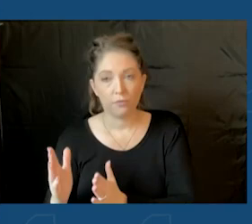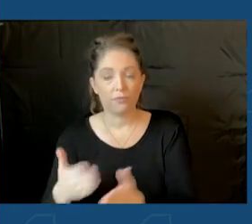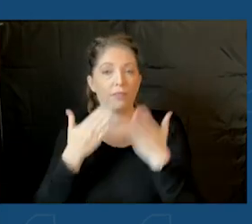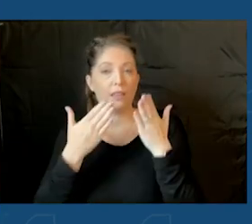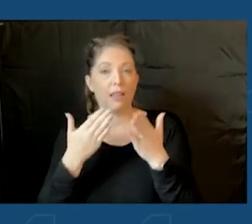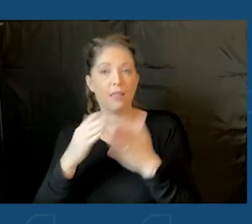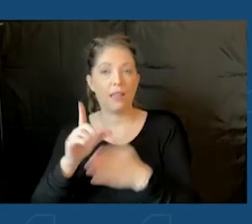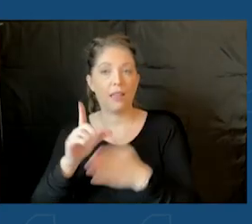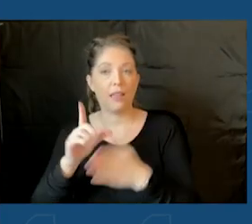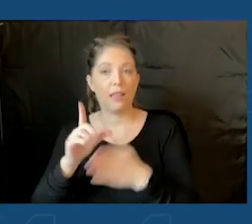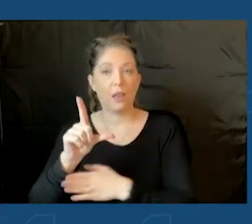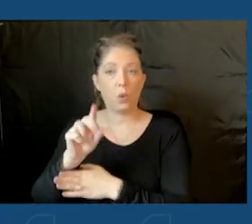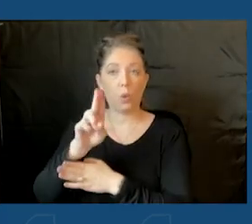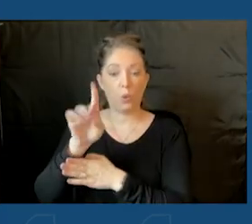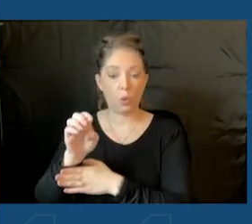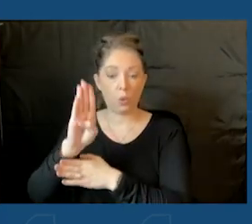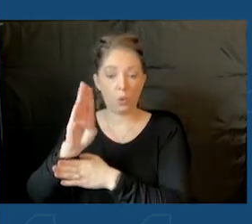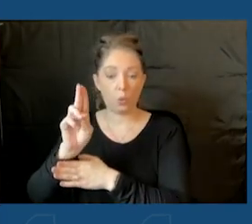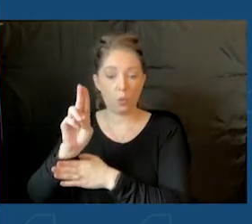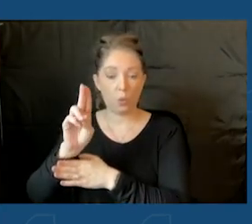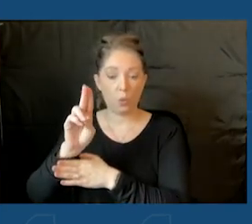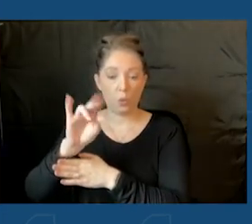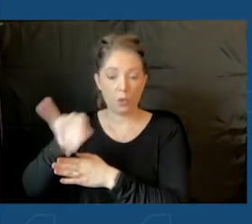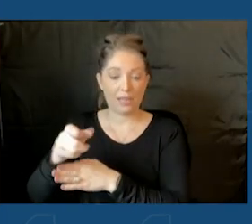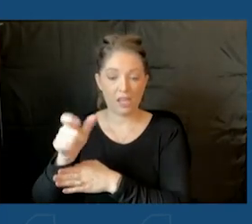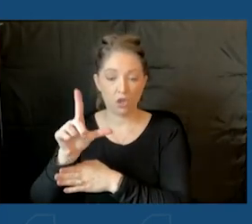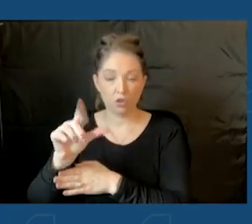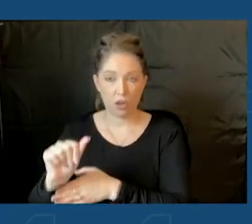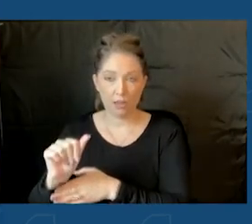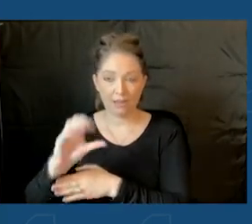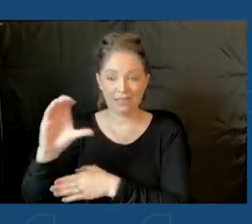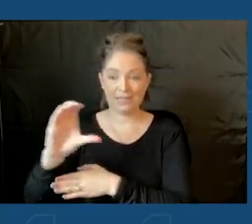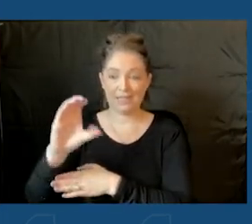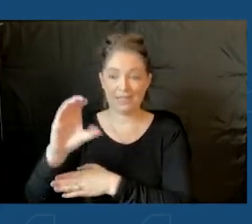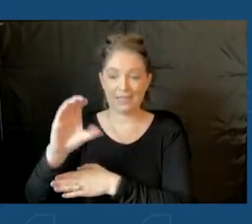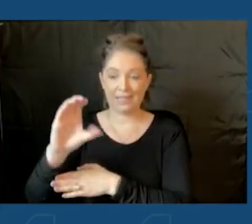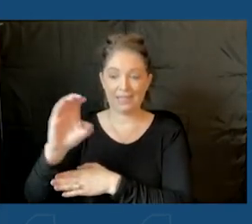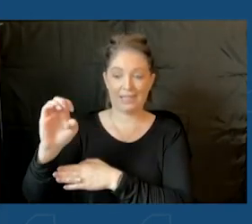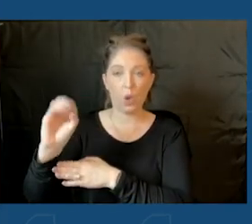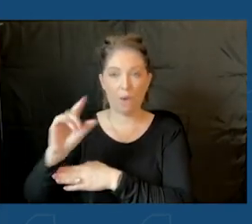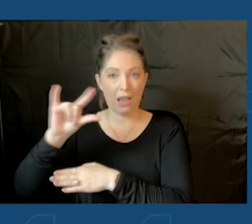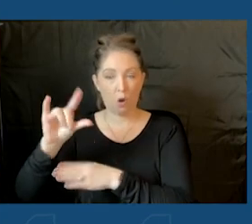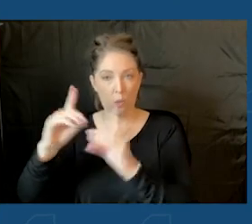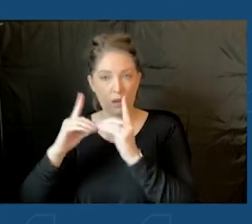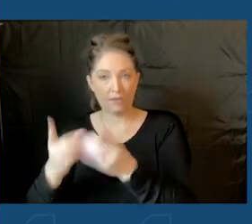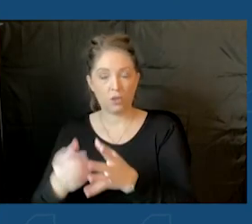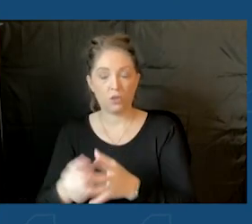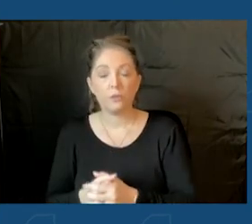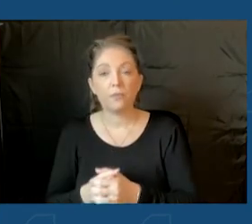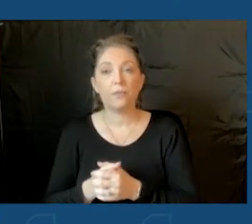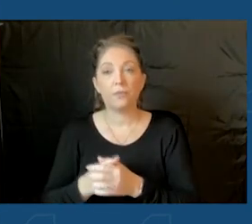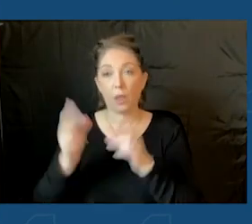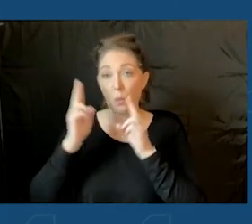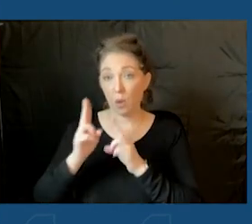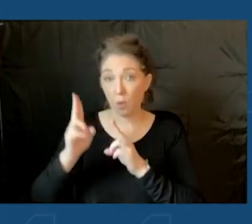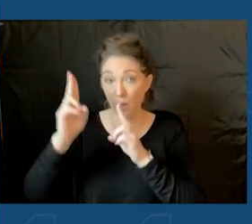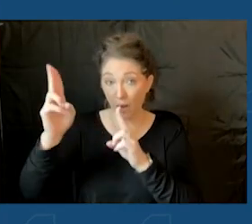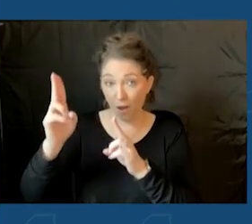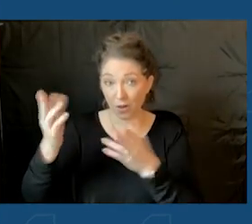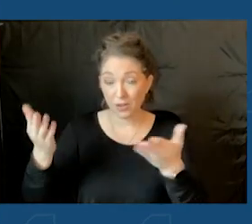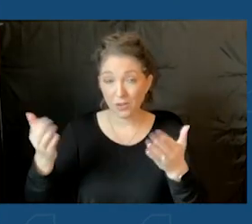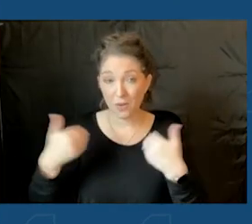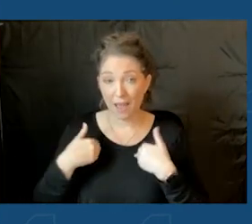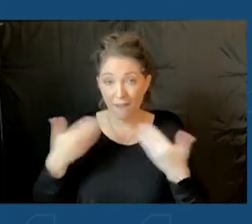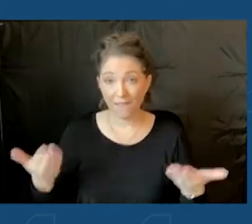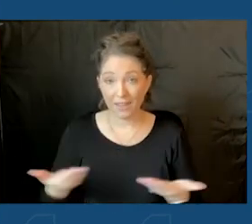Luke Bugeja, CEO of the Airports Division, and we are honored to have with us, and you'll hear from him shortly, the chair